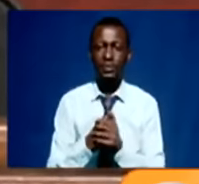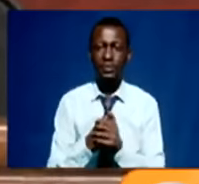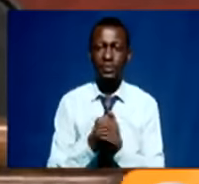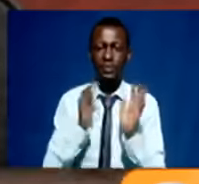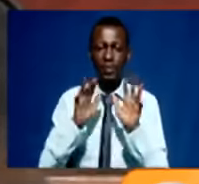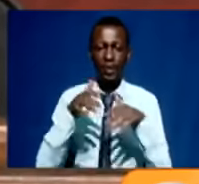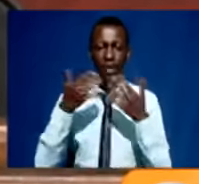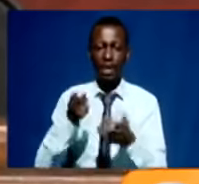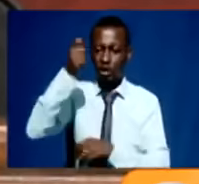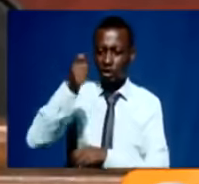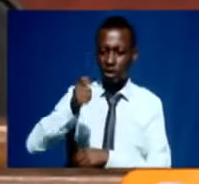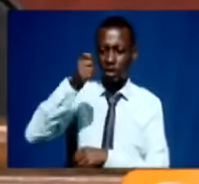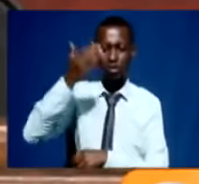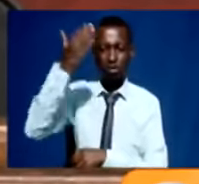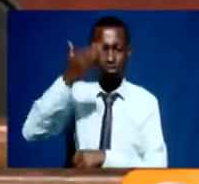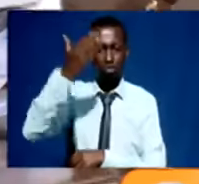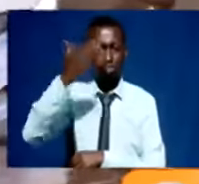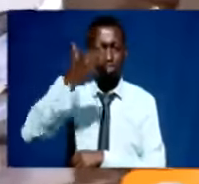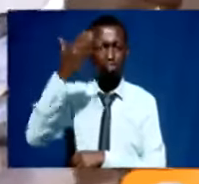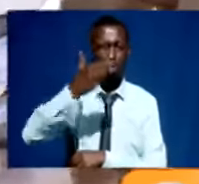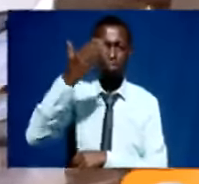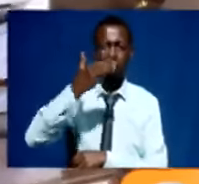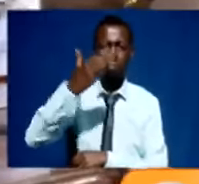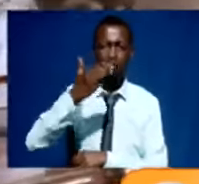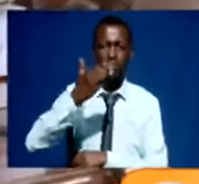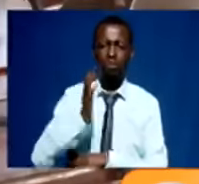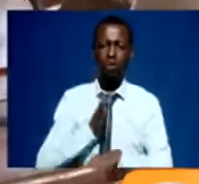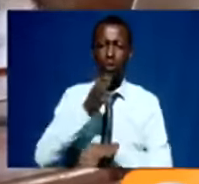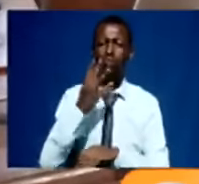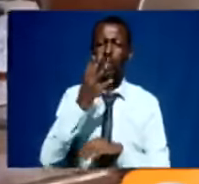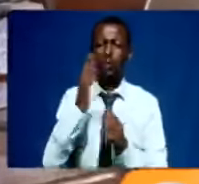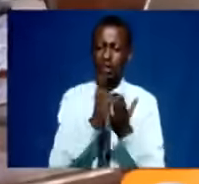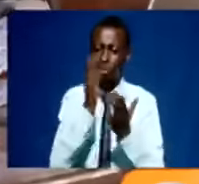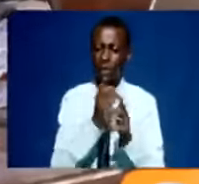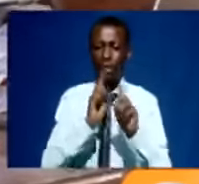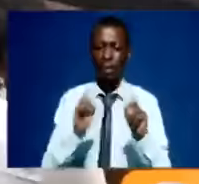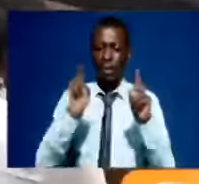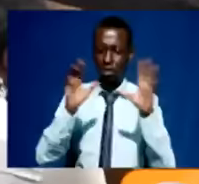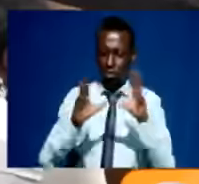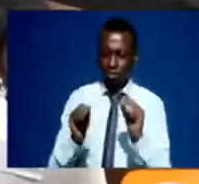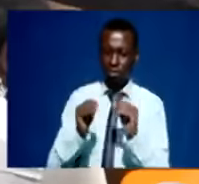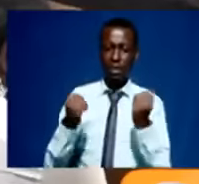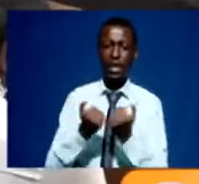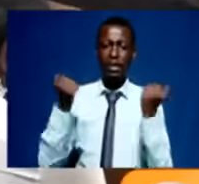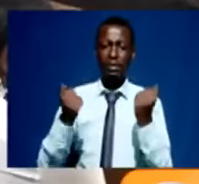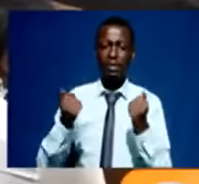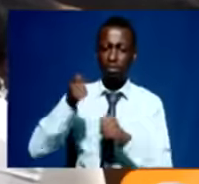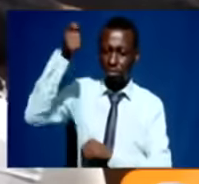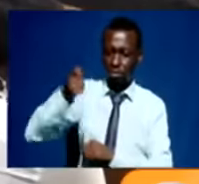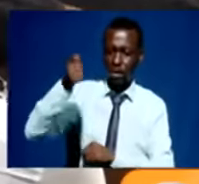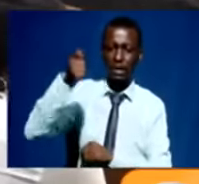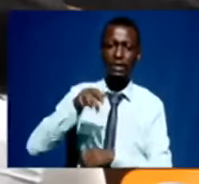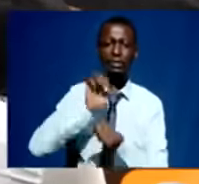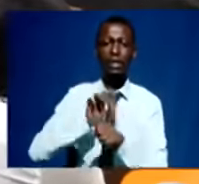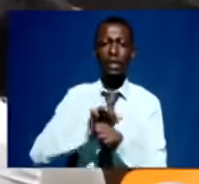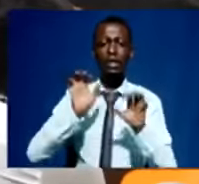she delivered the judgment, initially laid out in more than 400 pages, but later summarized for the delivery, that perhaps stood out in the minds of